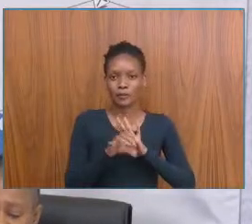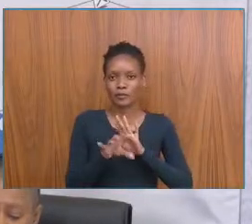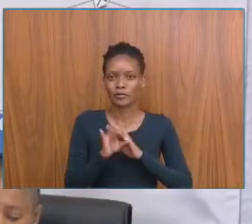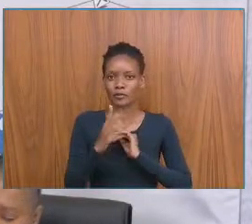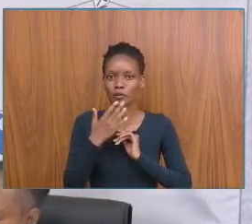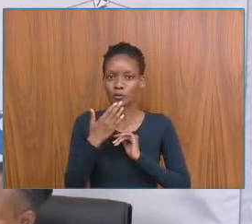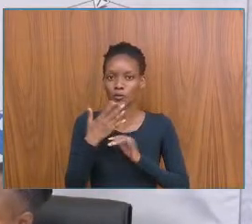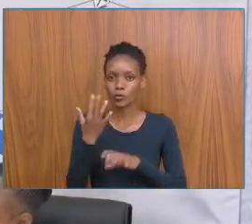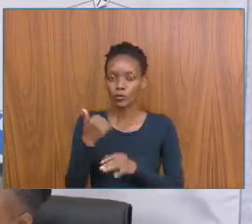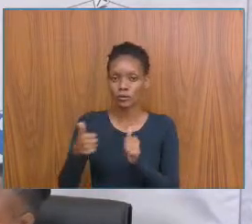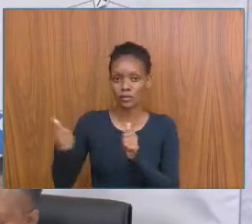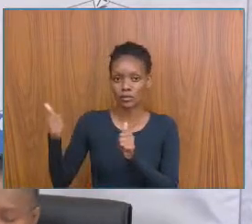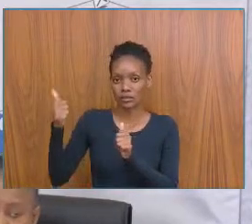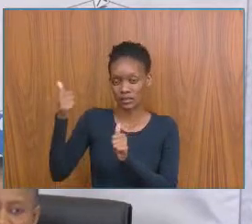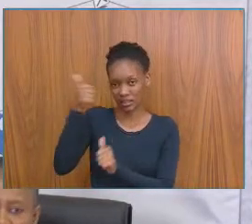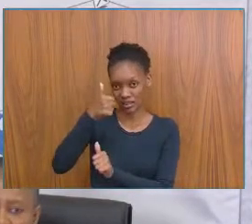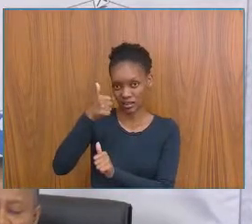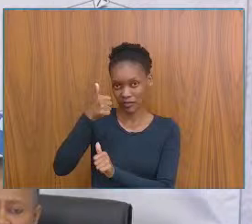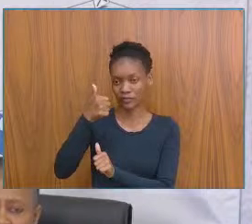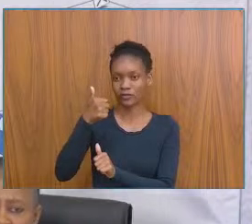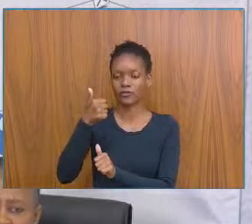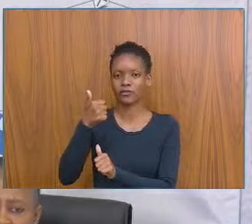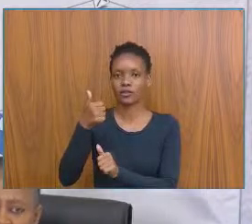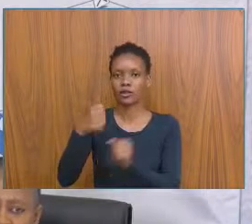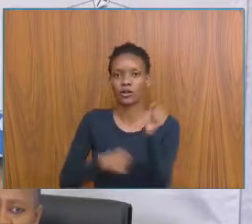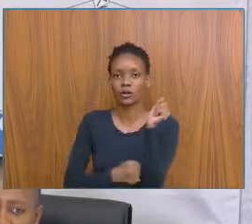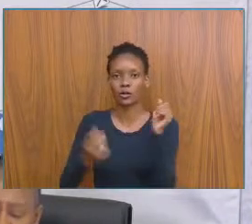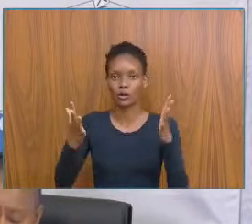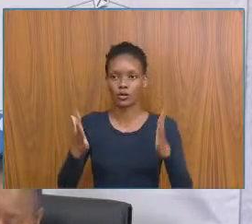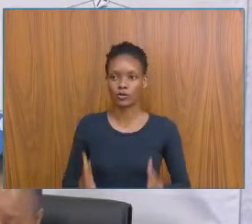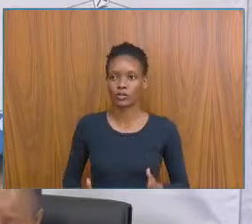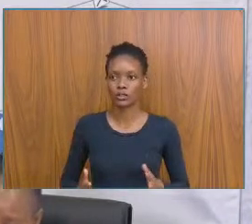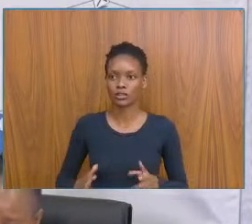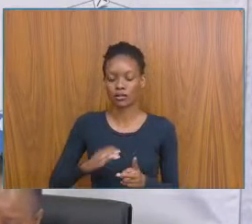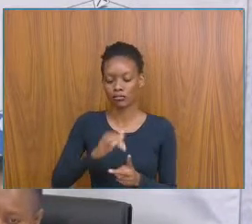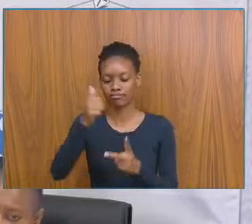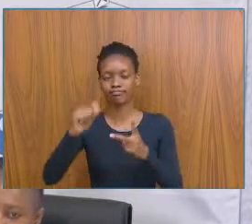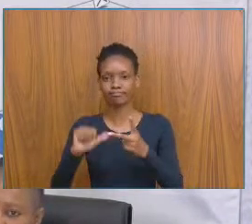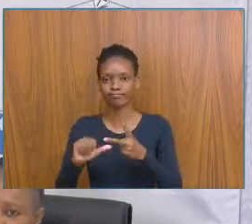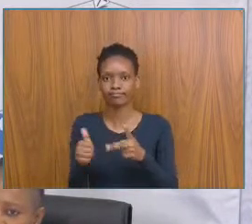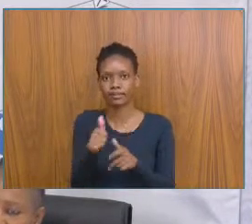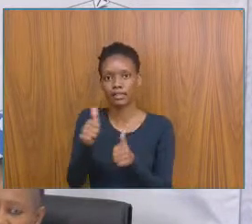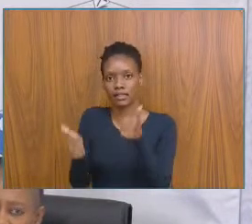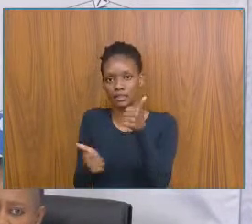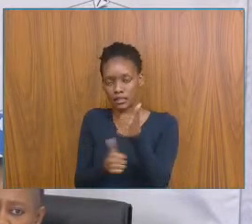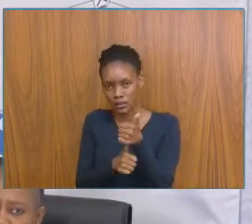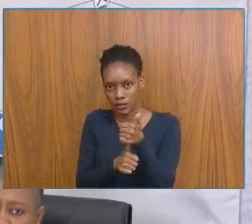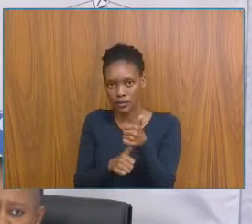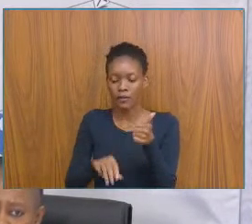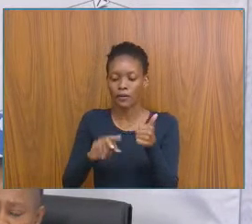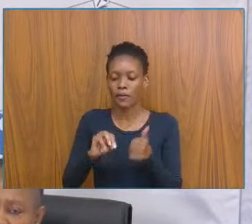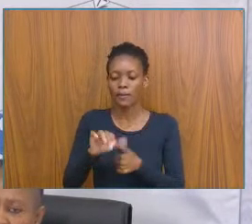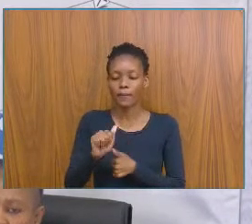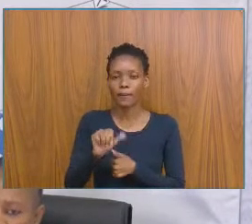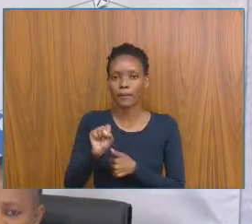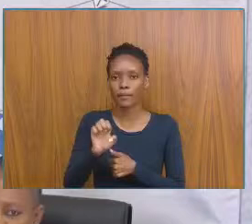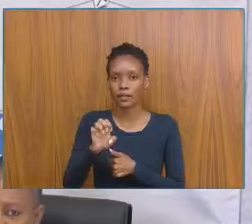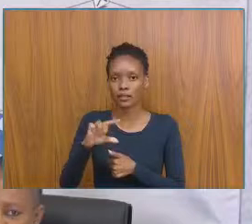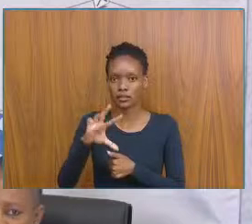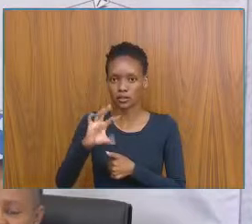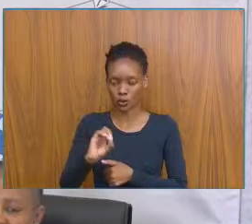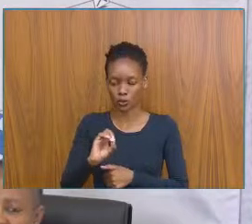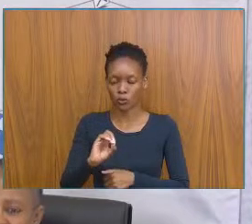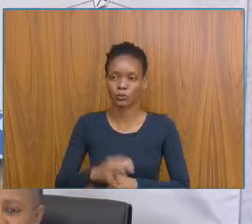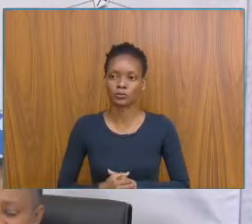Electoral Officer, Mr. Simon Mabolo. Next to him is the Deputy Chief Electoral Officer, Mr. Masego Shibori. On